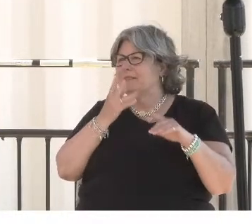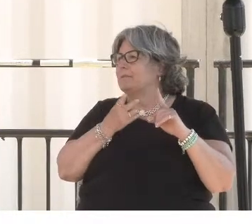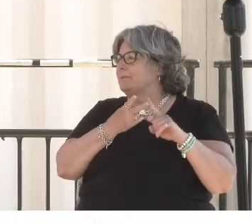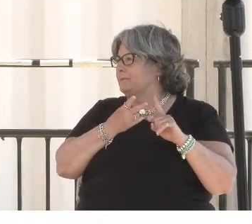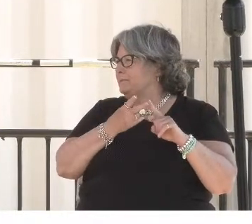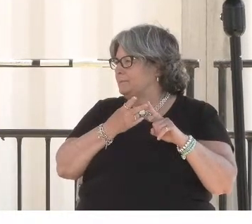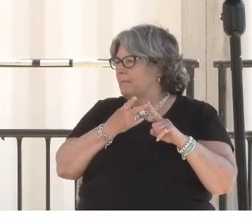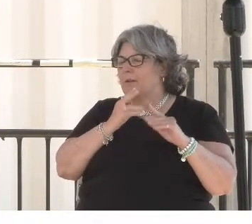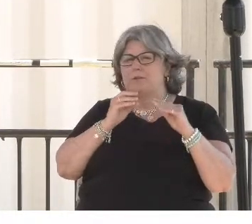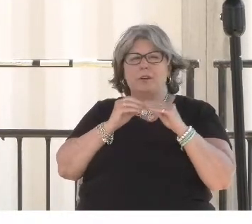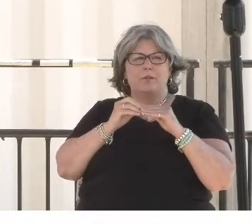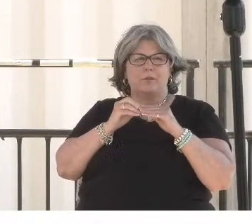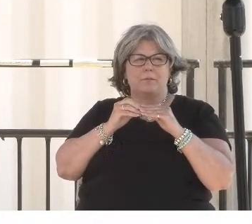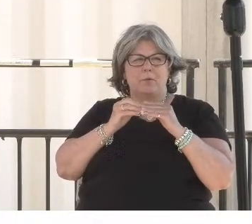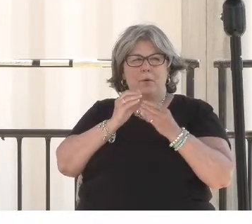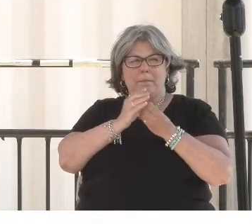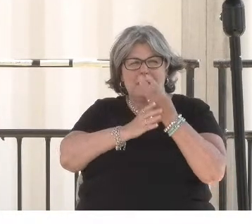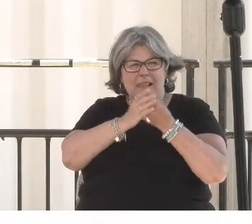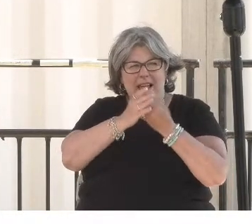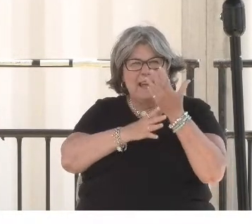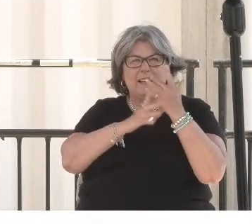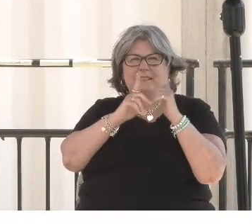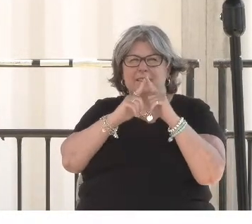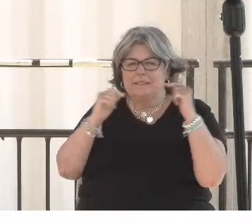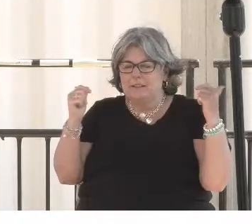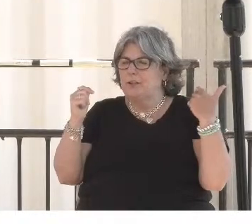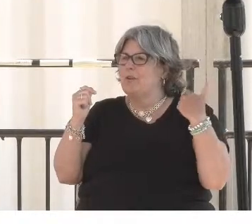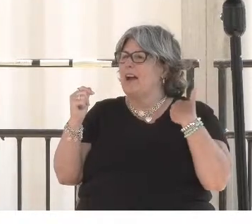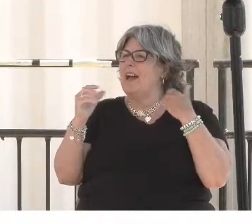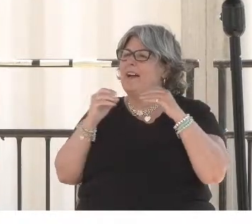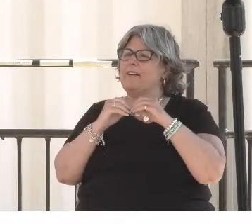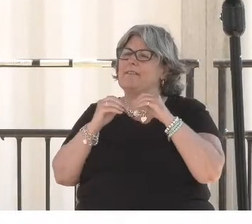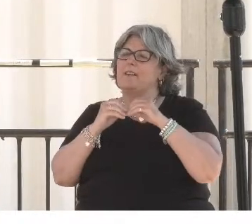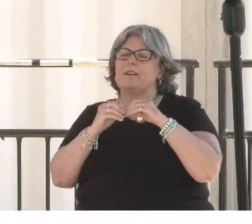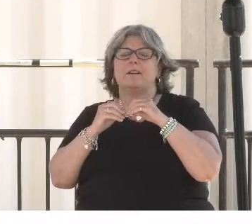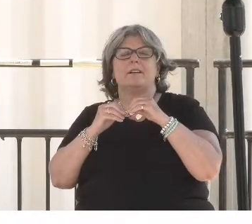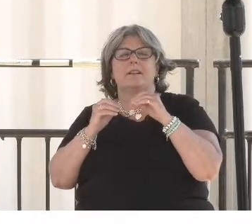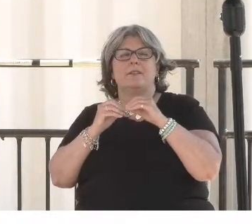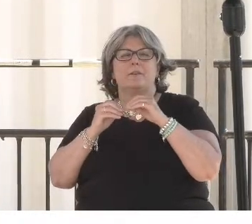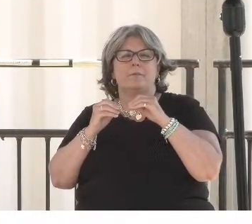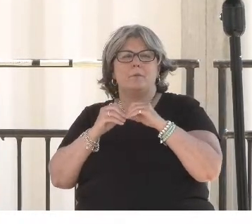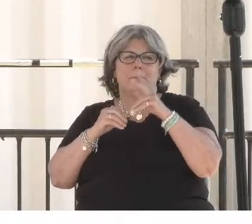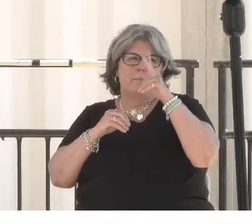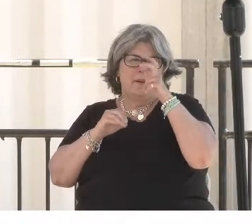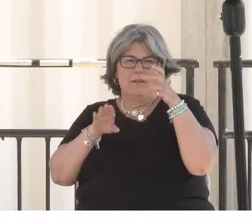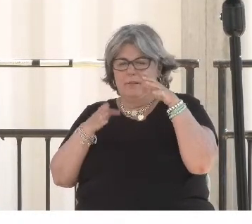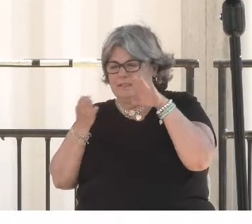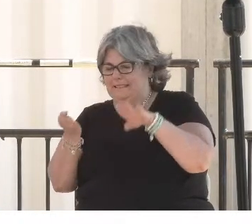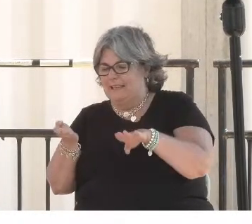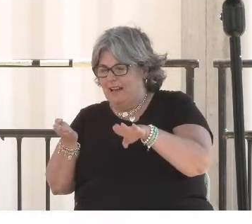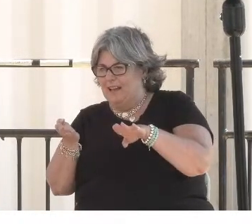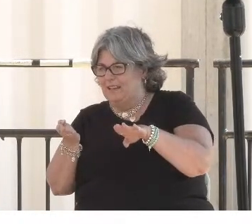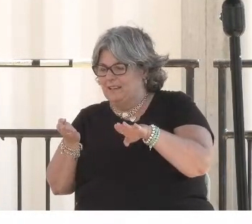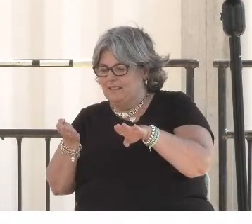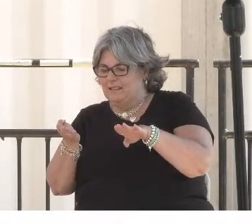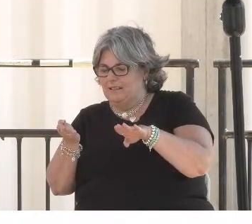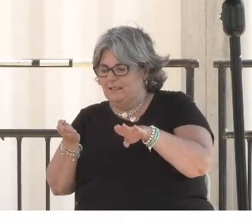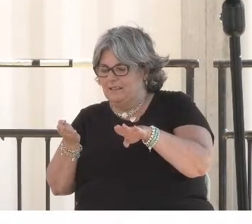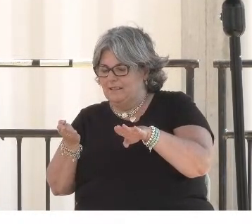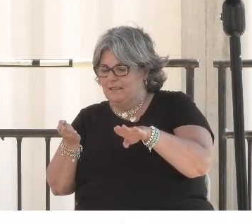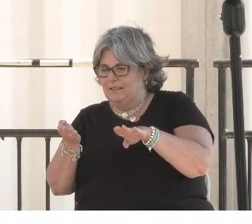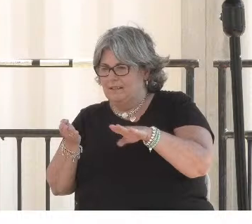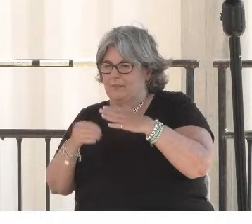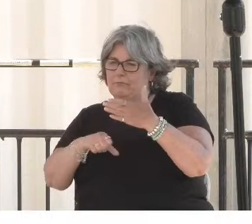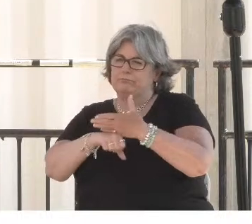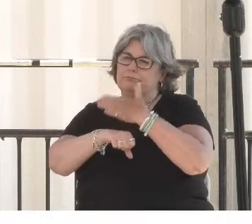so the more plants you have and the more variety of plants you have, the more microbes you have, the more microbes dying, you're actually